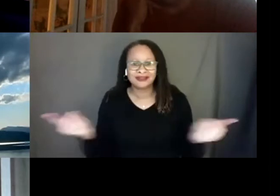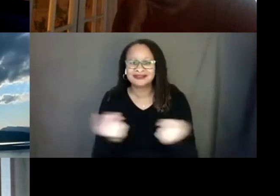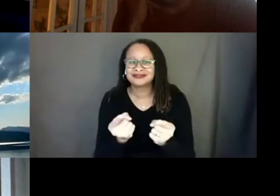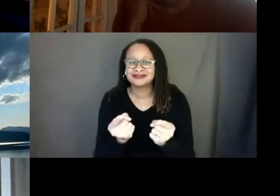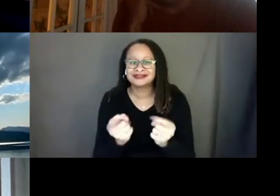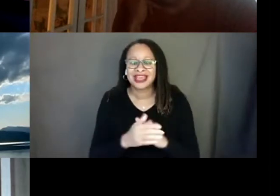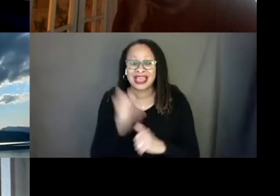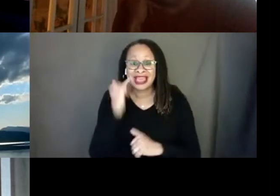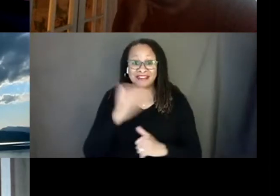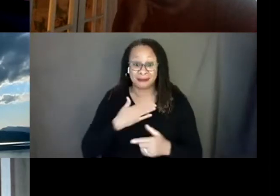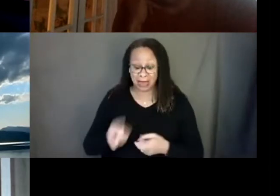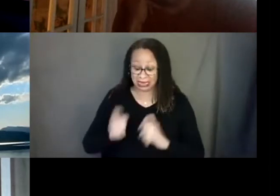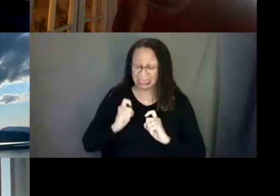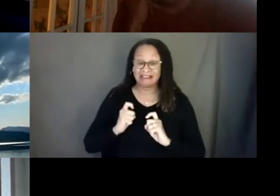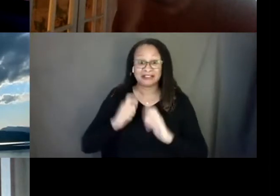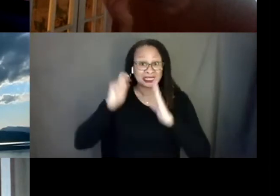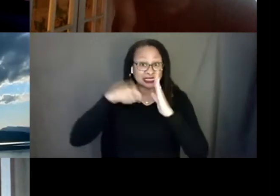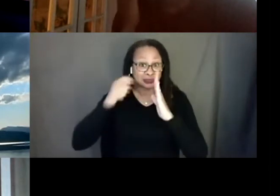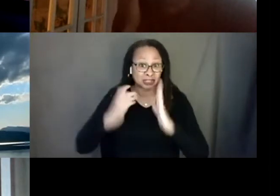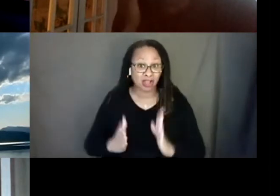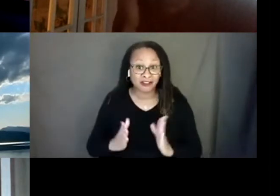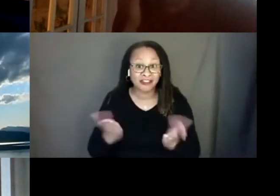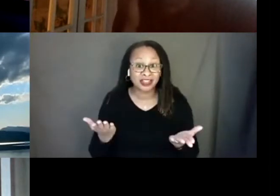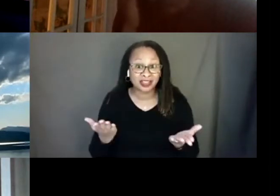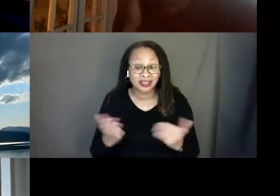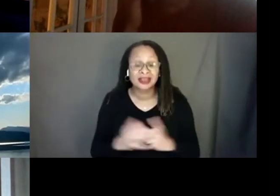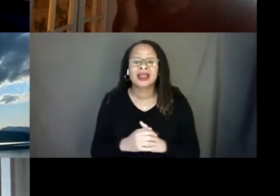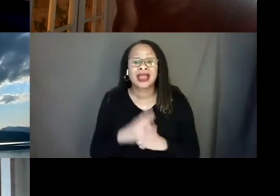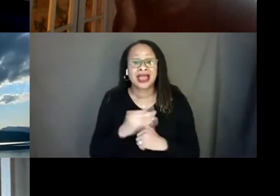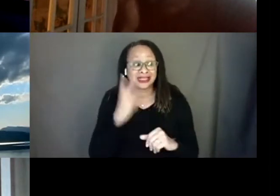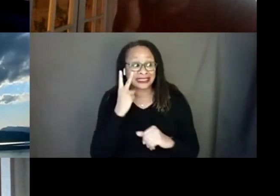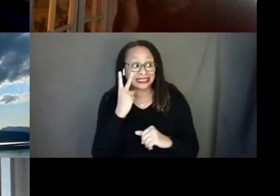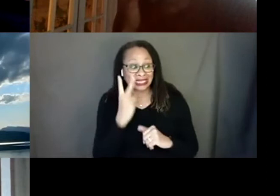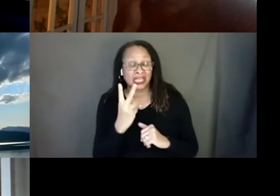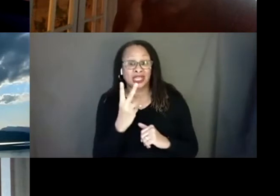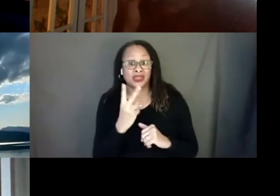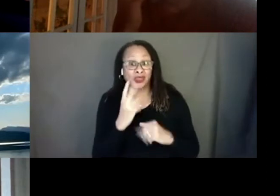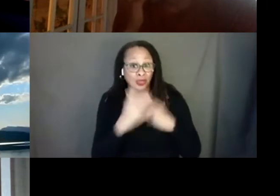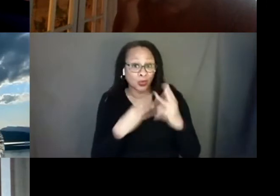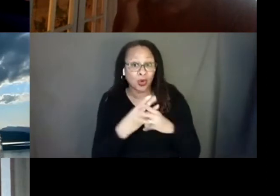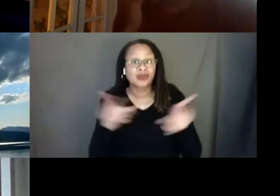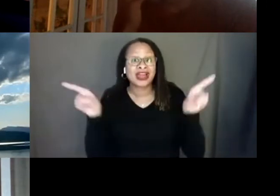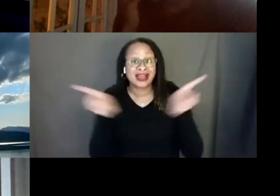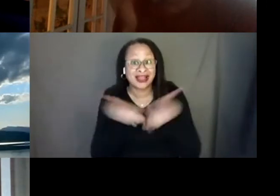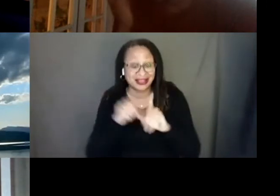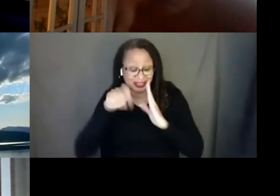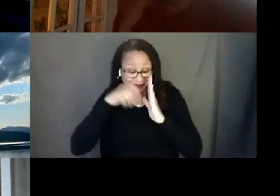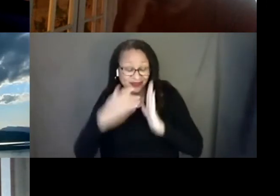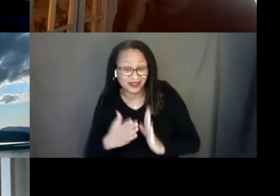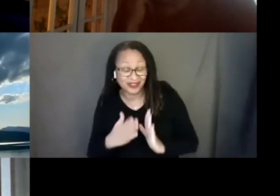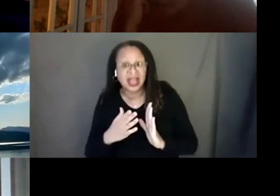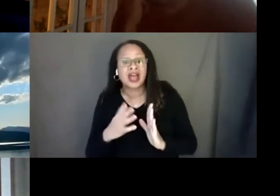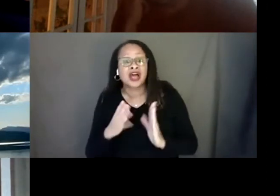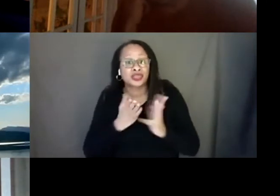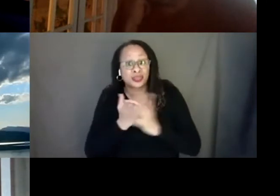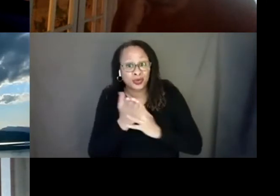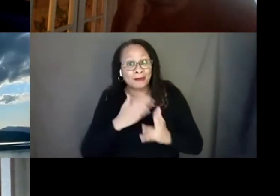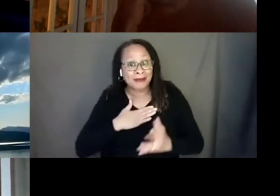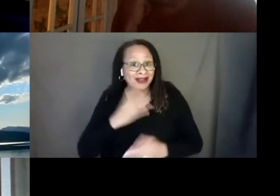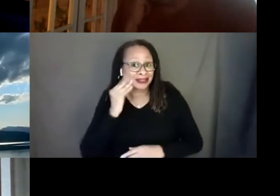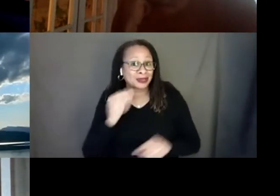if my gift is cinematography and seeing the world through my lens, through the experiences I've had as a